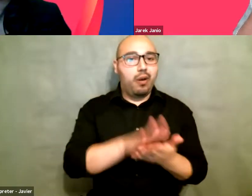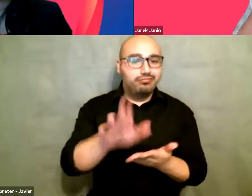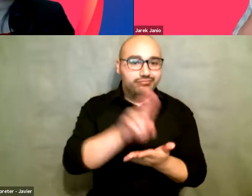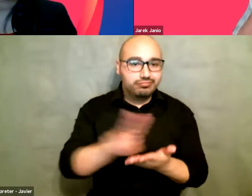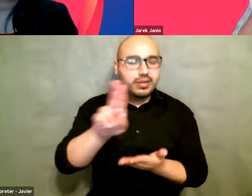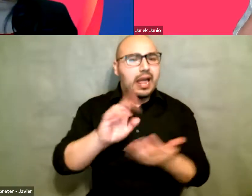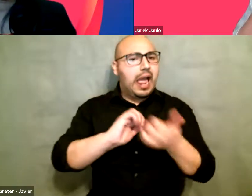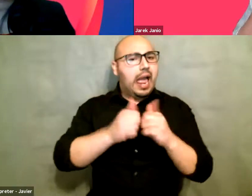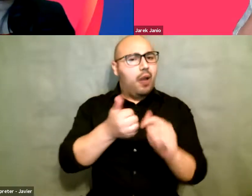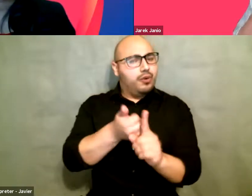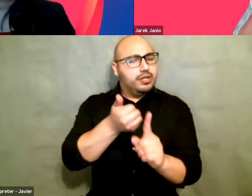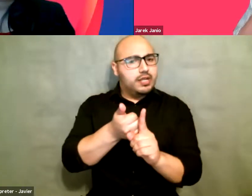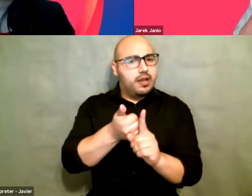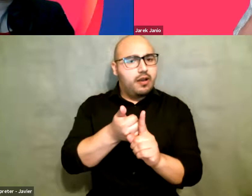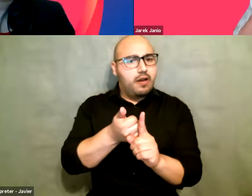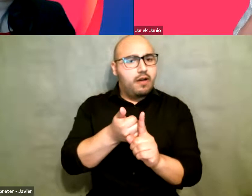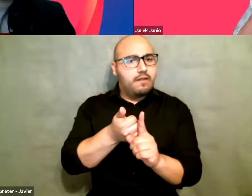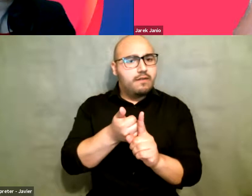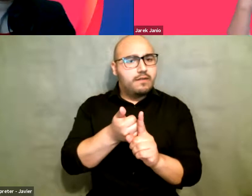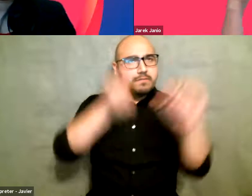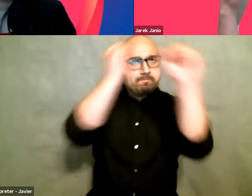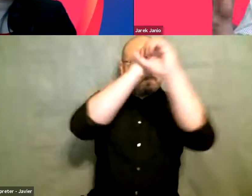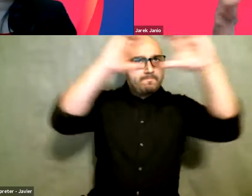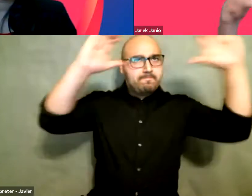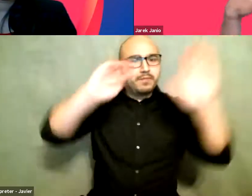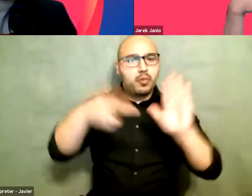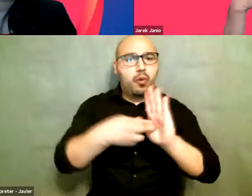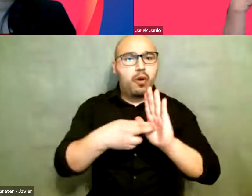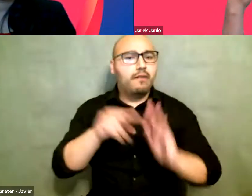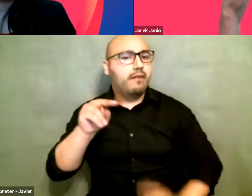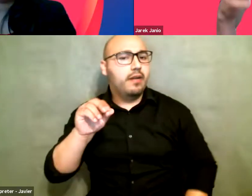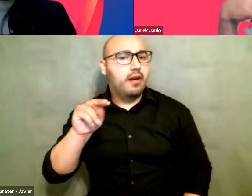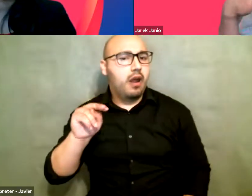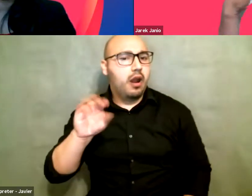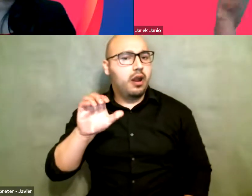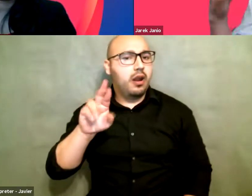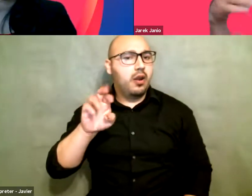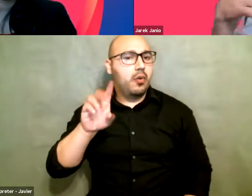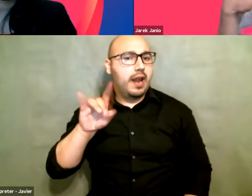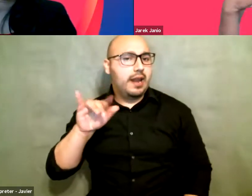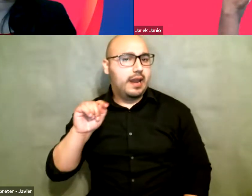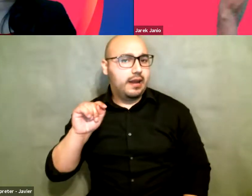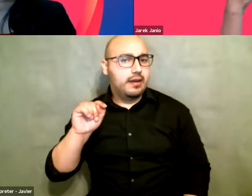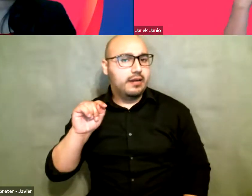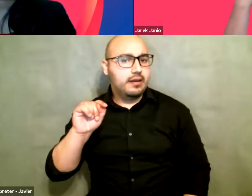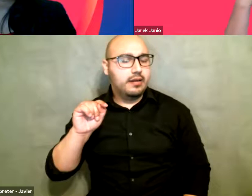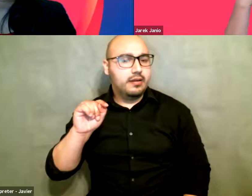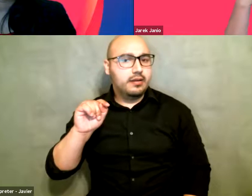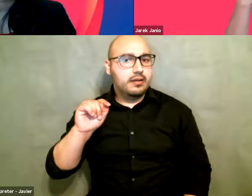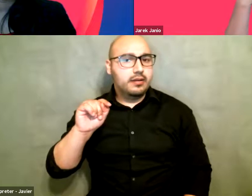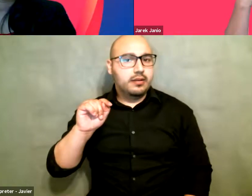how do you see the role of non-credit with WIOA, CAPE funding,